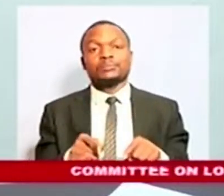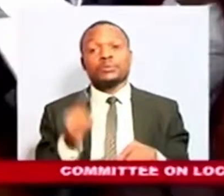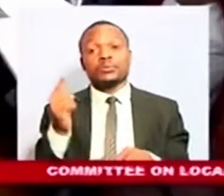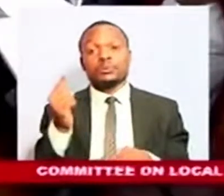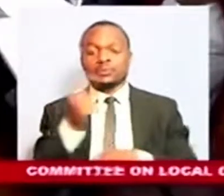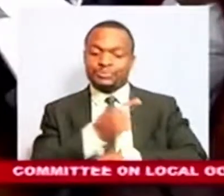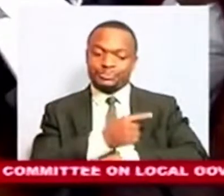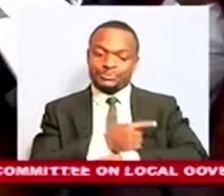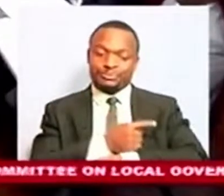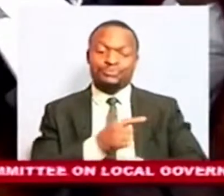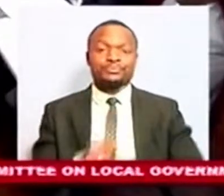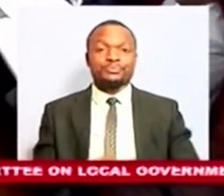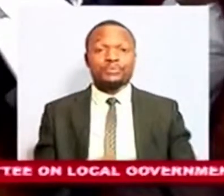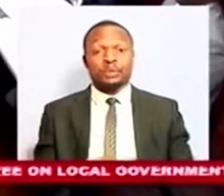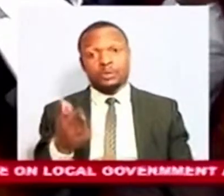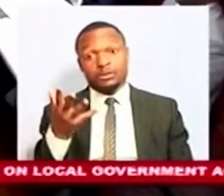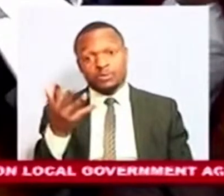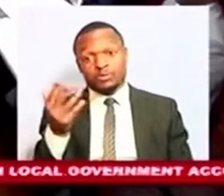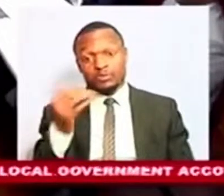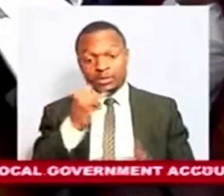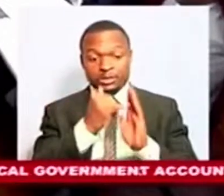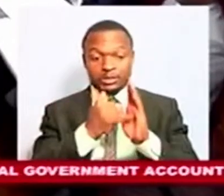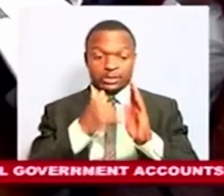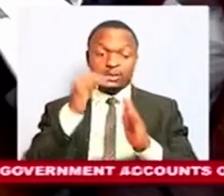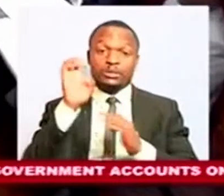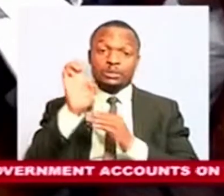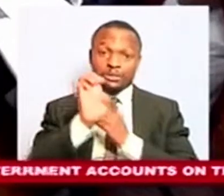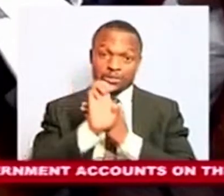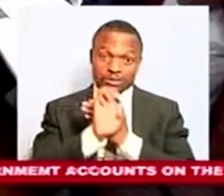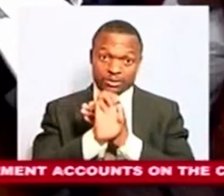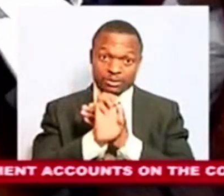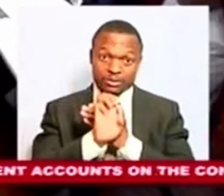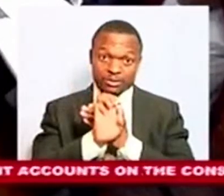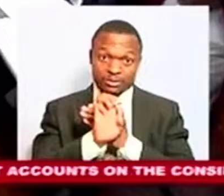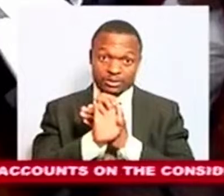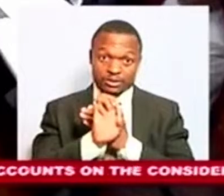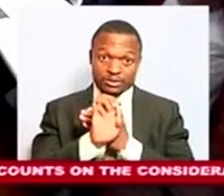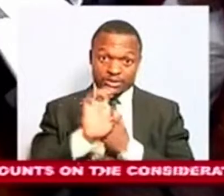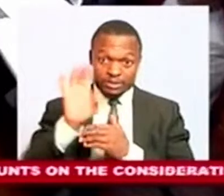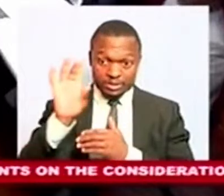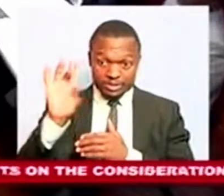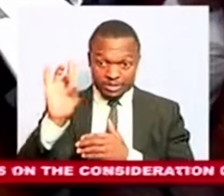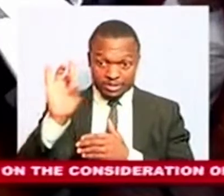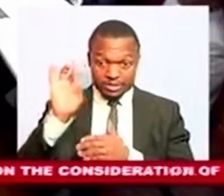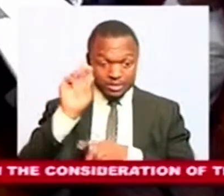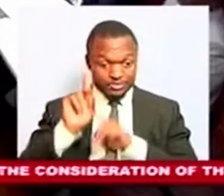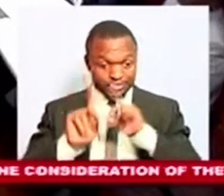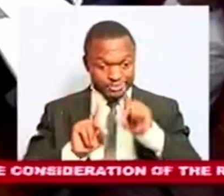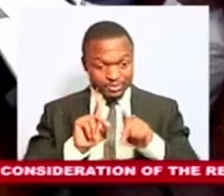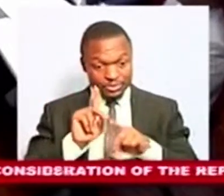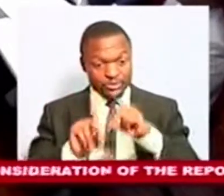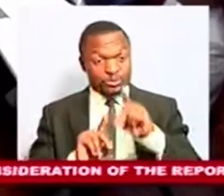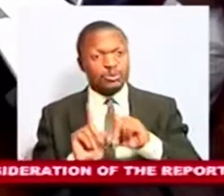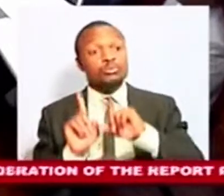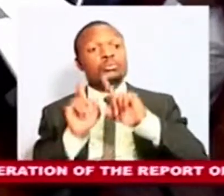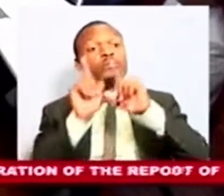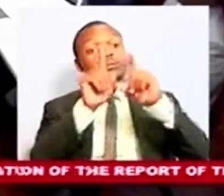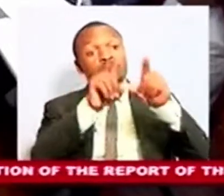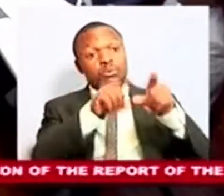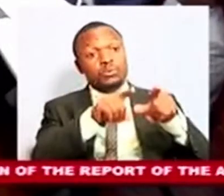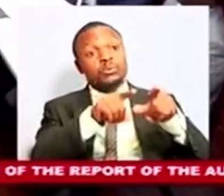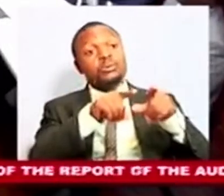day, on the 15th June. Okay? Yes. For 8 people going to